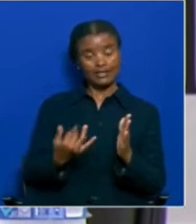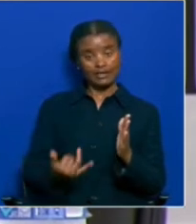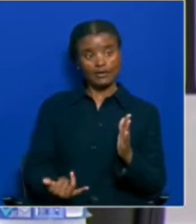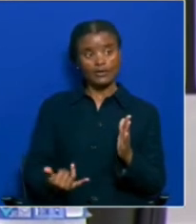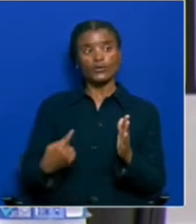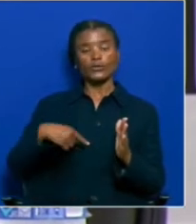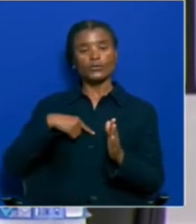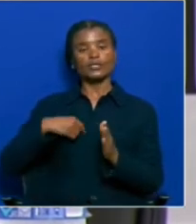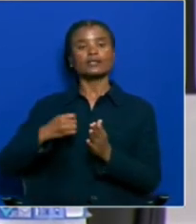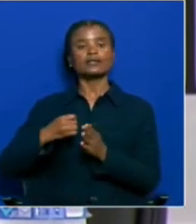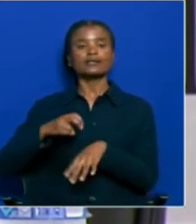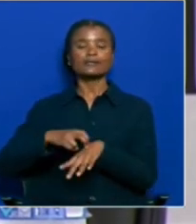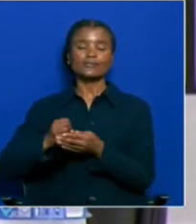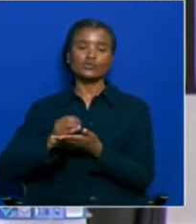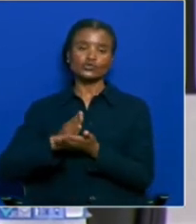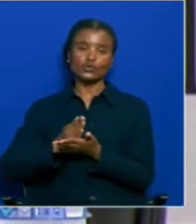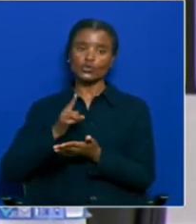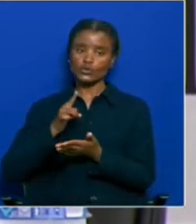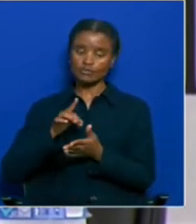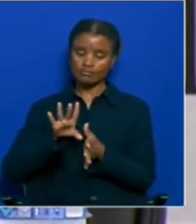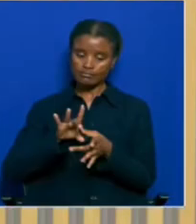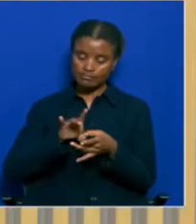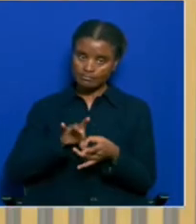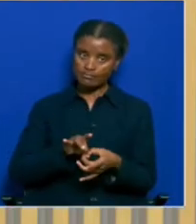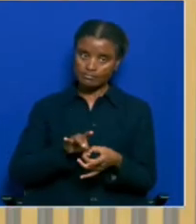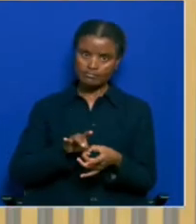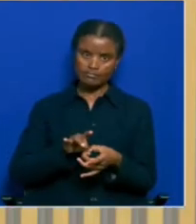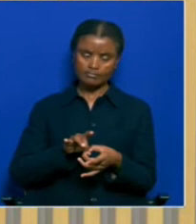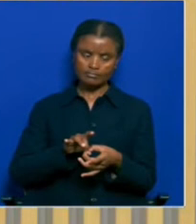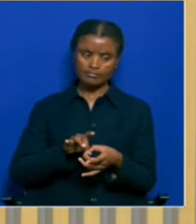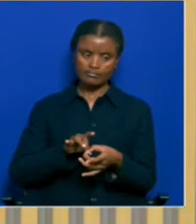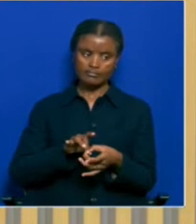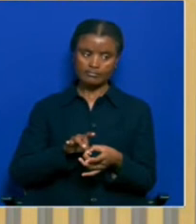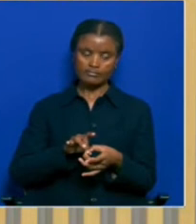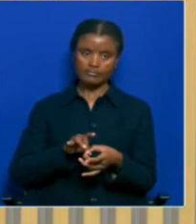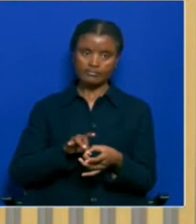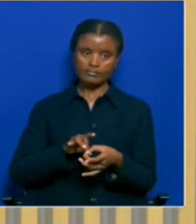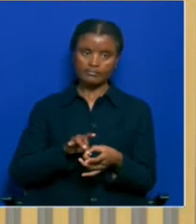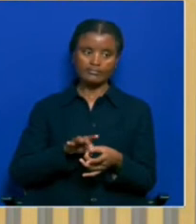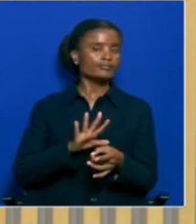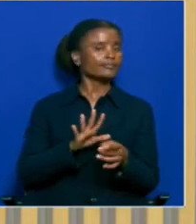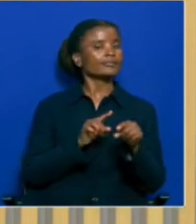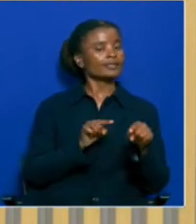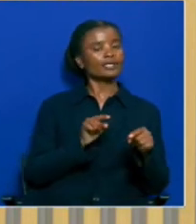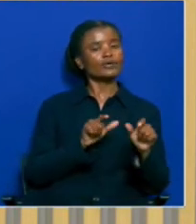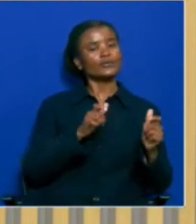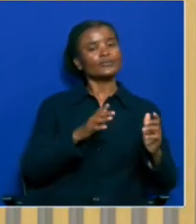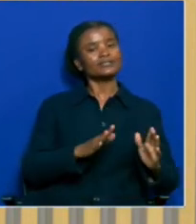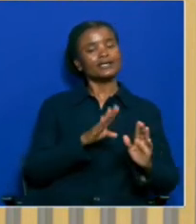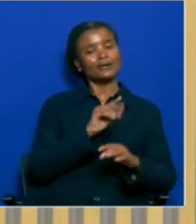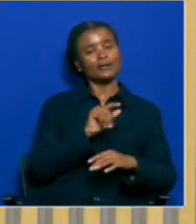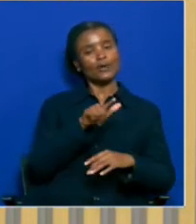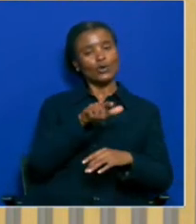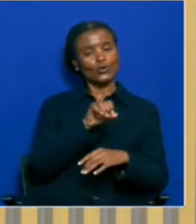on this. You see, It's not the way She's Commissioner reading it. Baloyi is reading it. It's how it's written. It's how it's